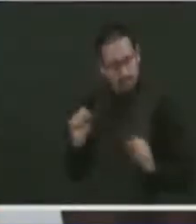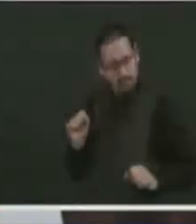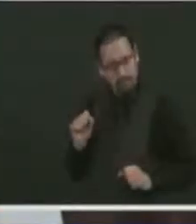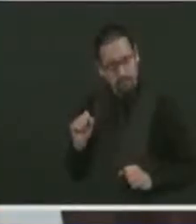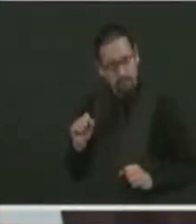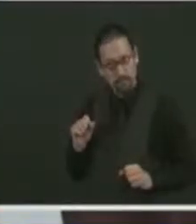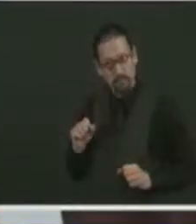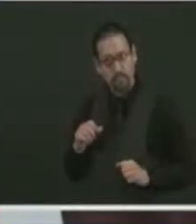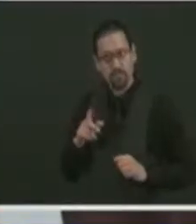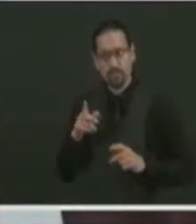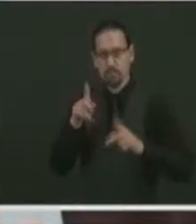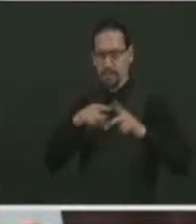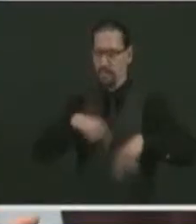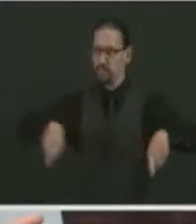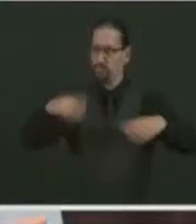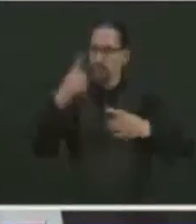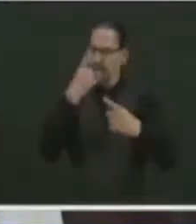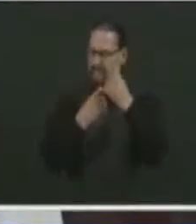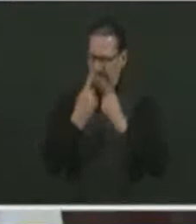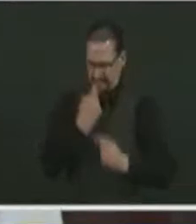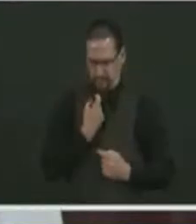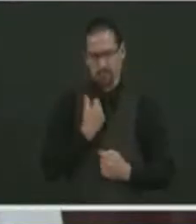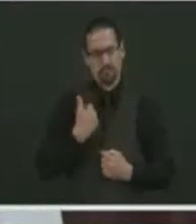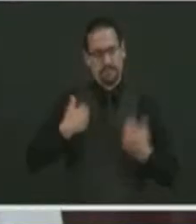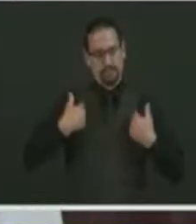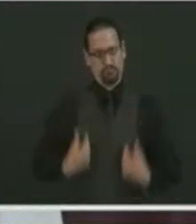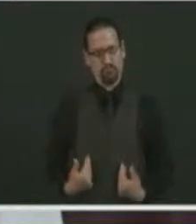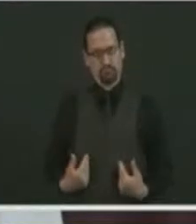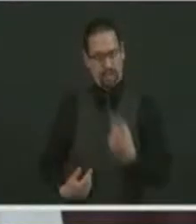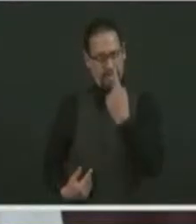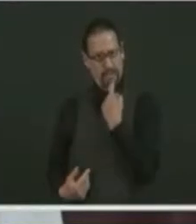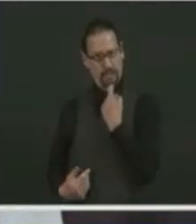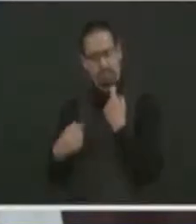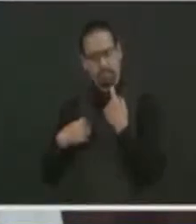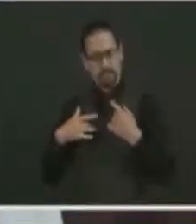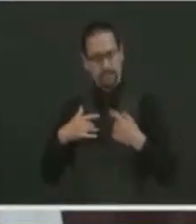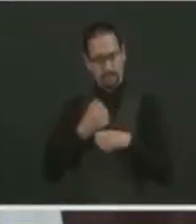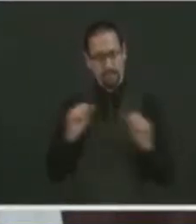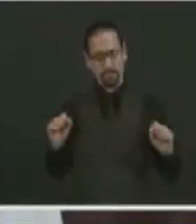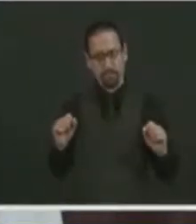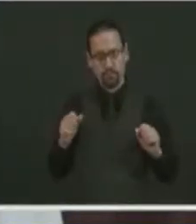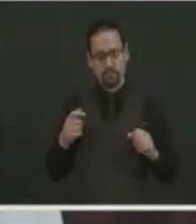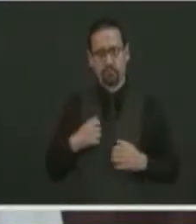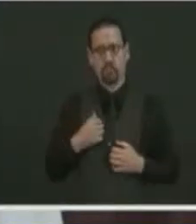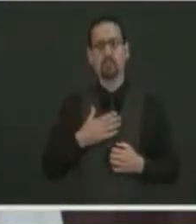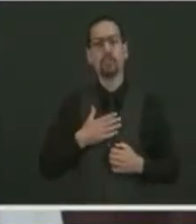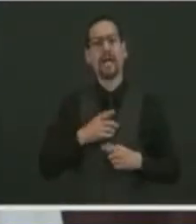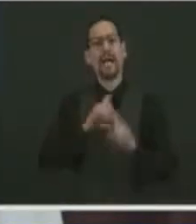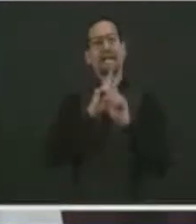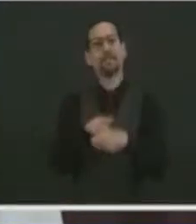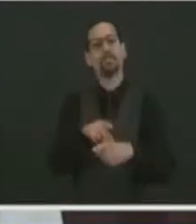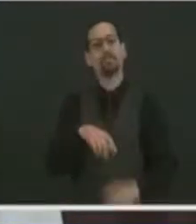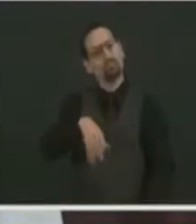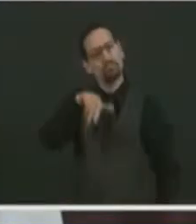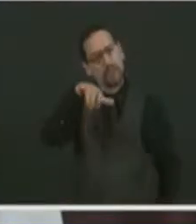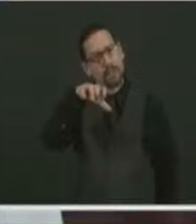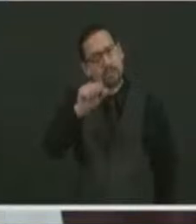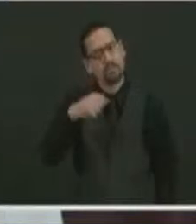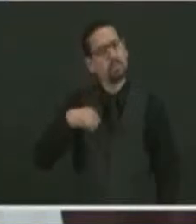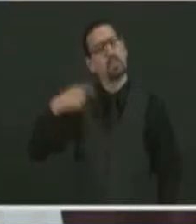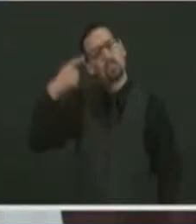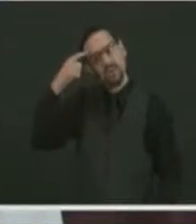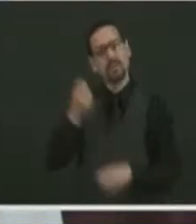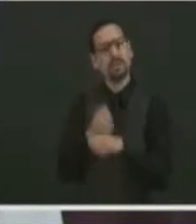me, do you think it's safe? Would you do it? The answer is yes, I would. So next week, we hope gyms open, we hope